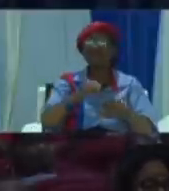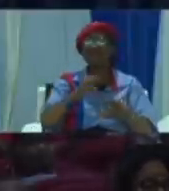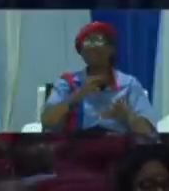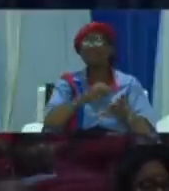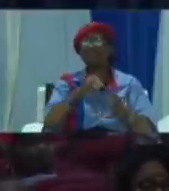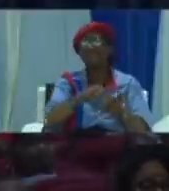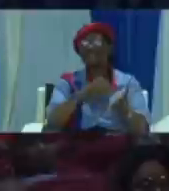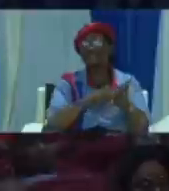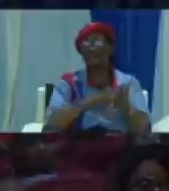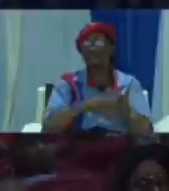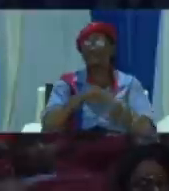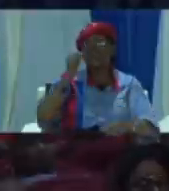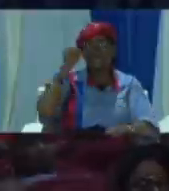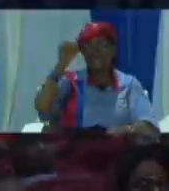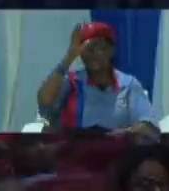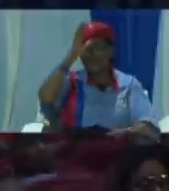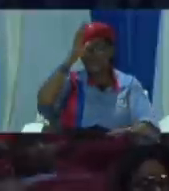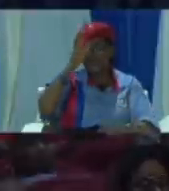Initially,